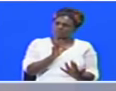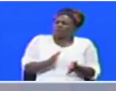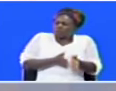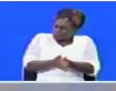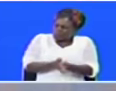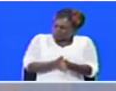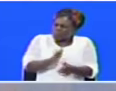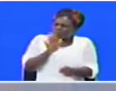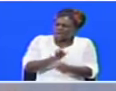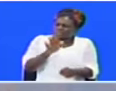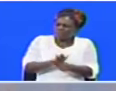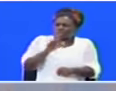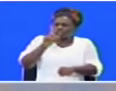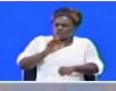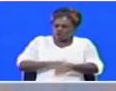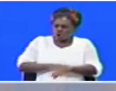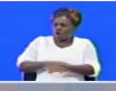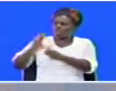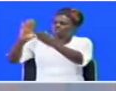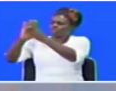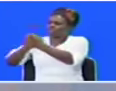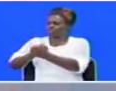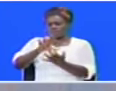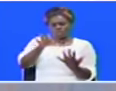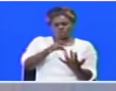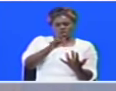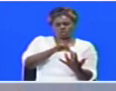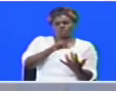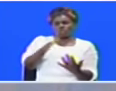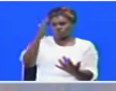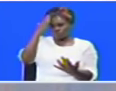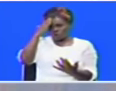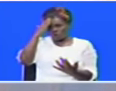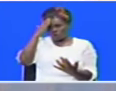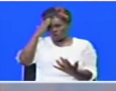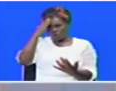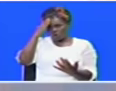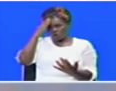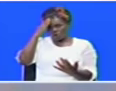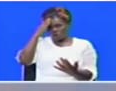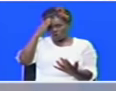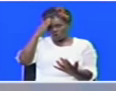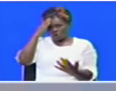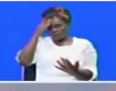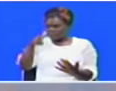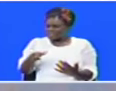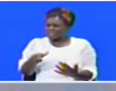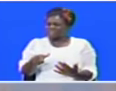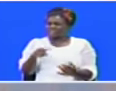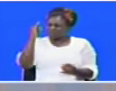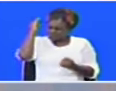psych about the Jubilee nominations, and I'm sure you know now that everybody knows that it is almost like a